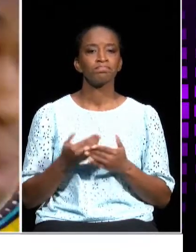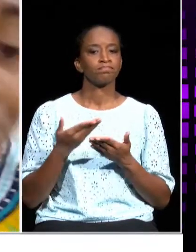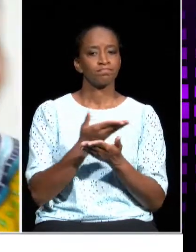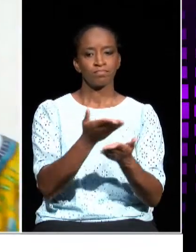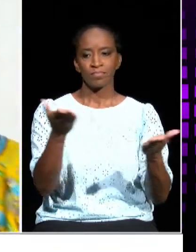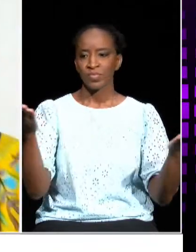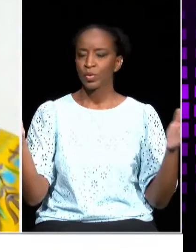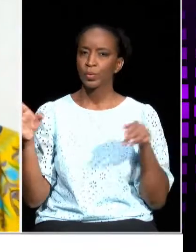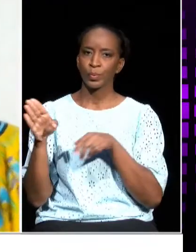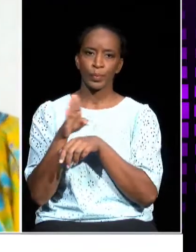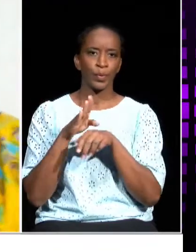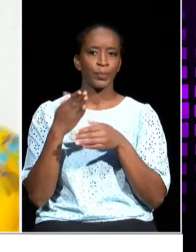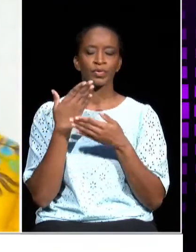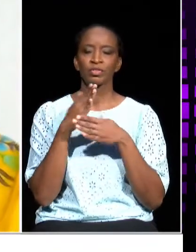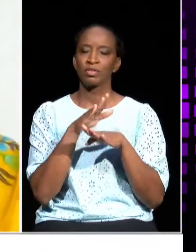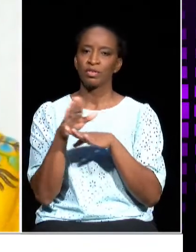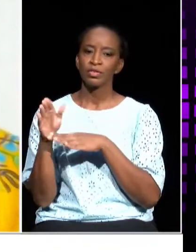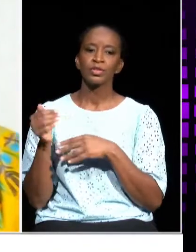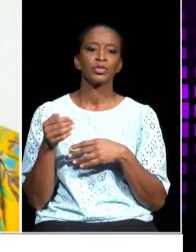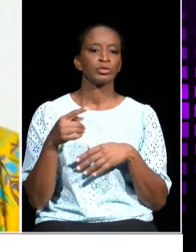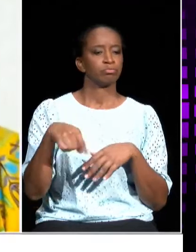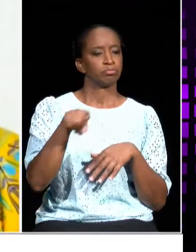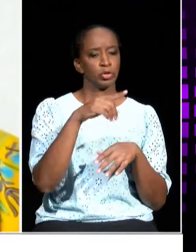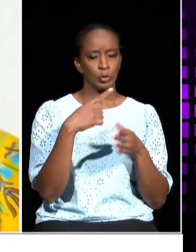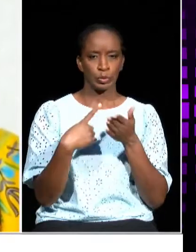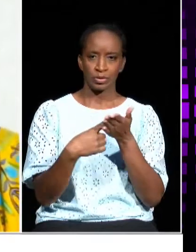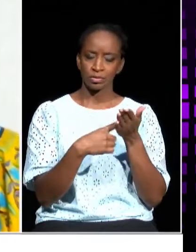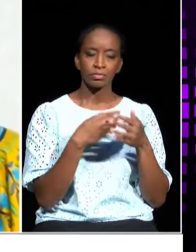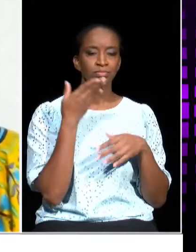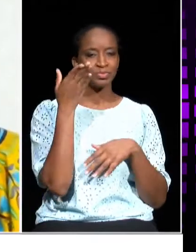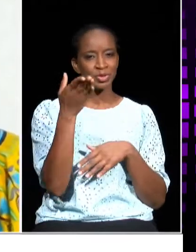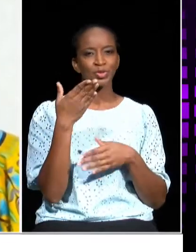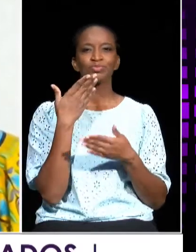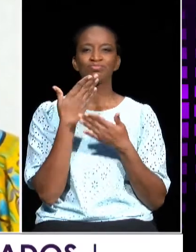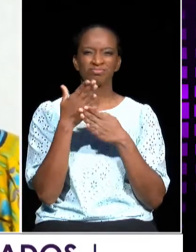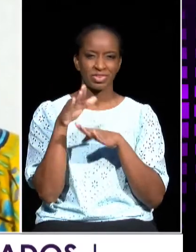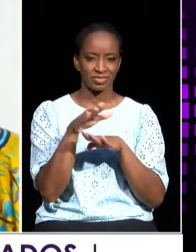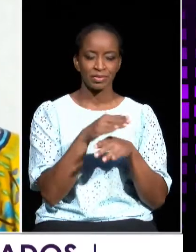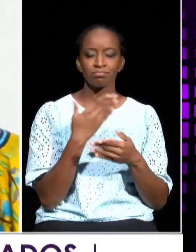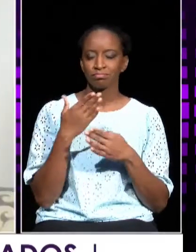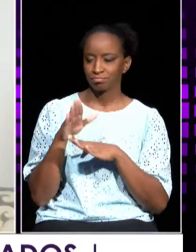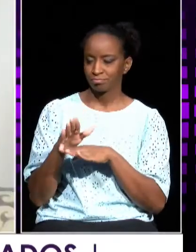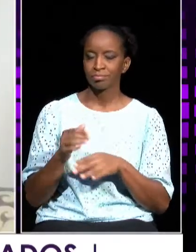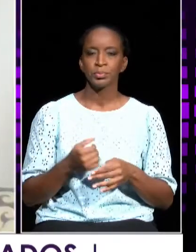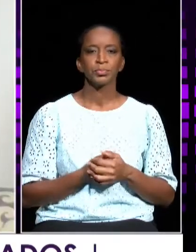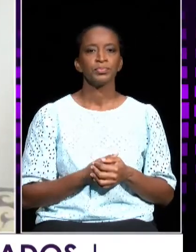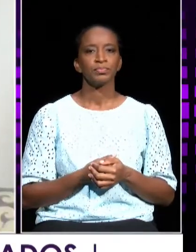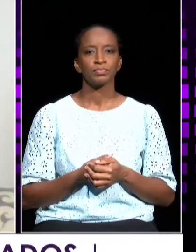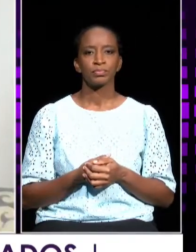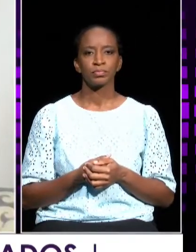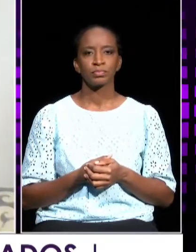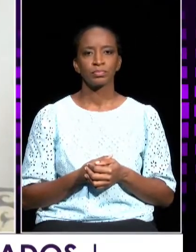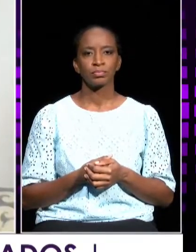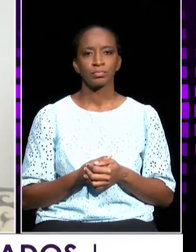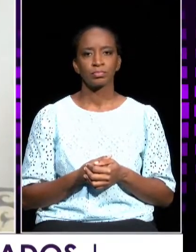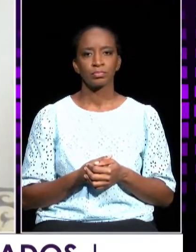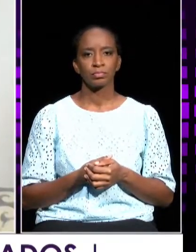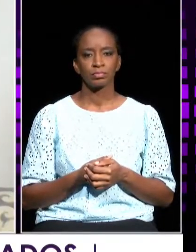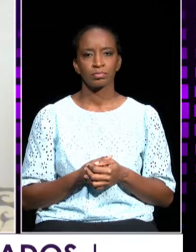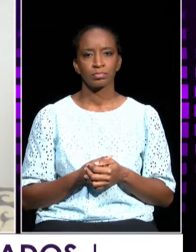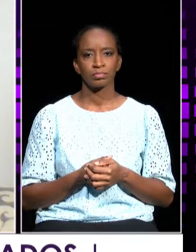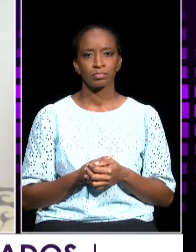to you here. Good evening. I think that the moving away from